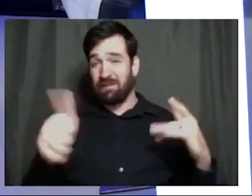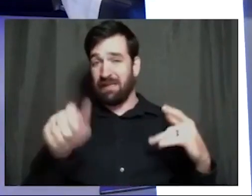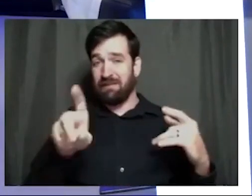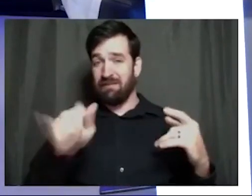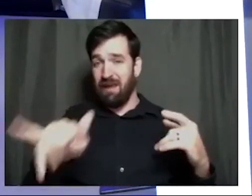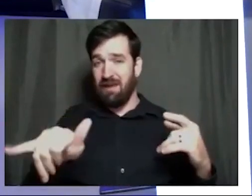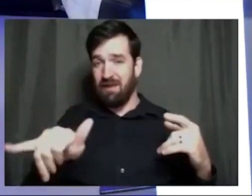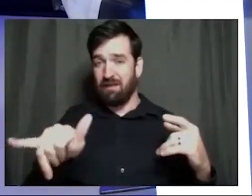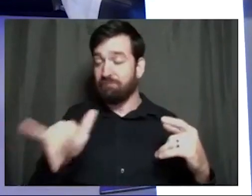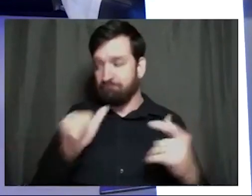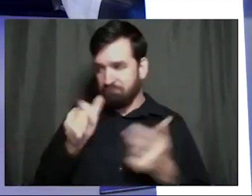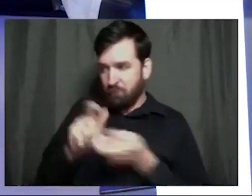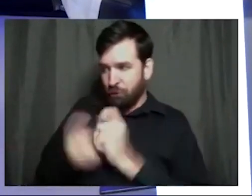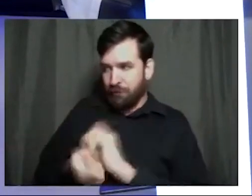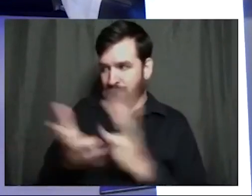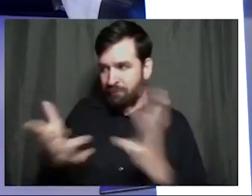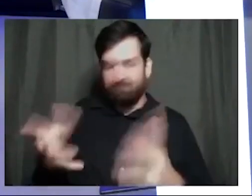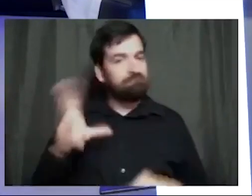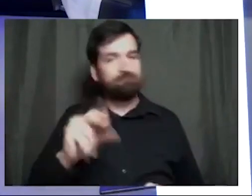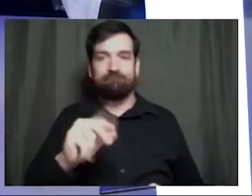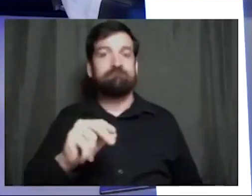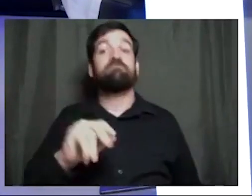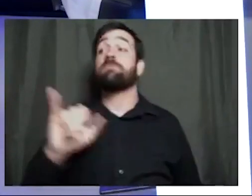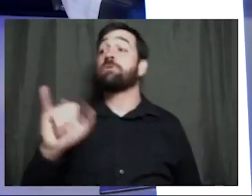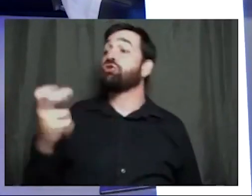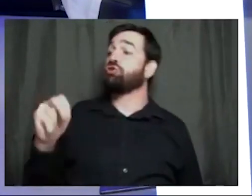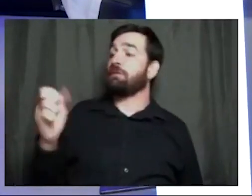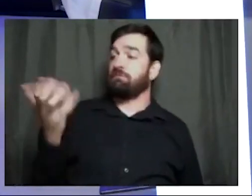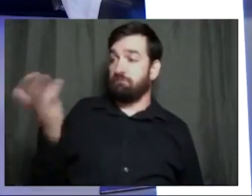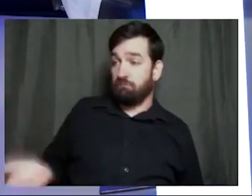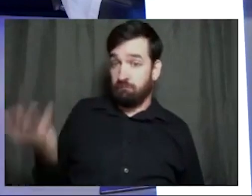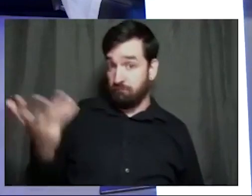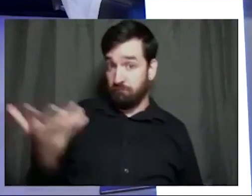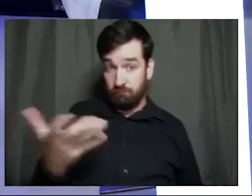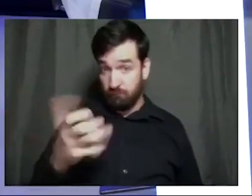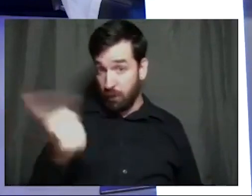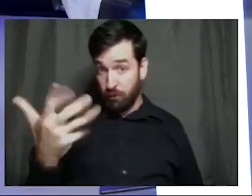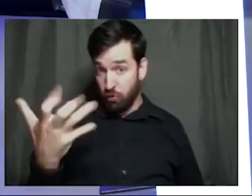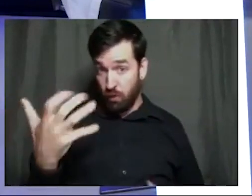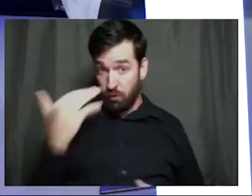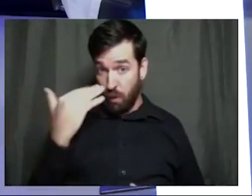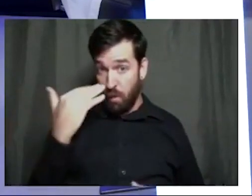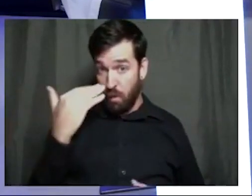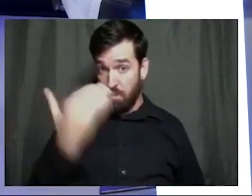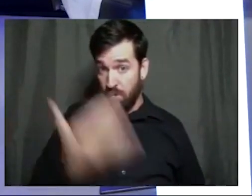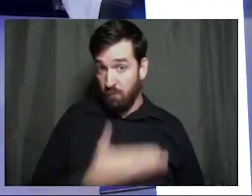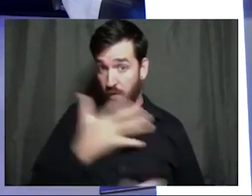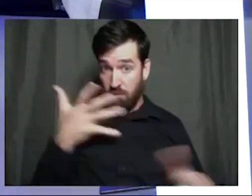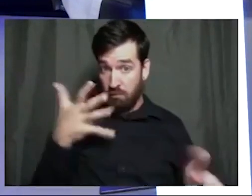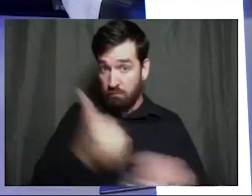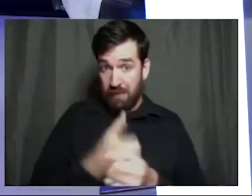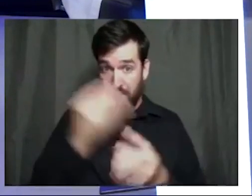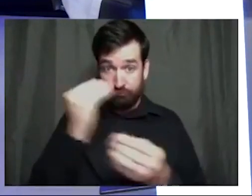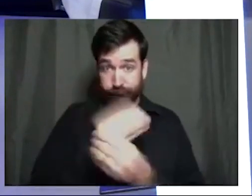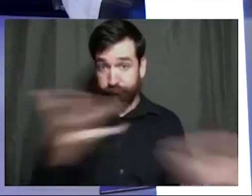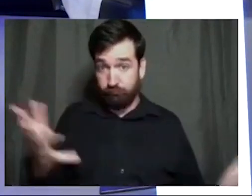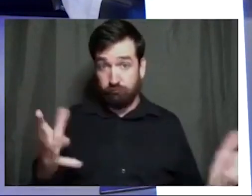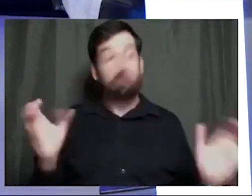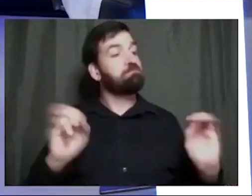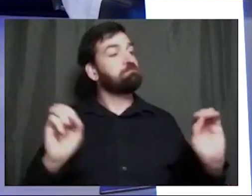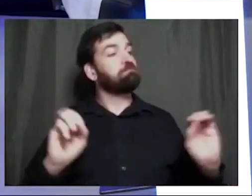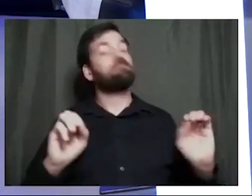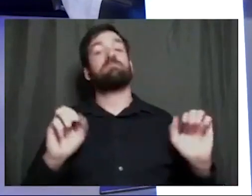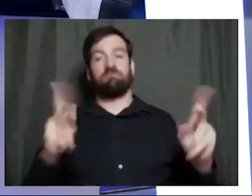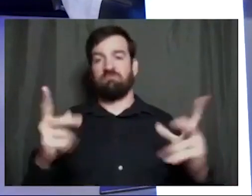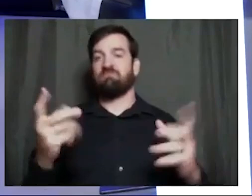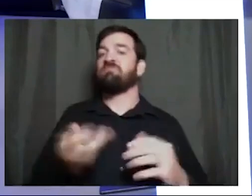Yep. I want to bring in Jenna and get to her story. Anything else you want us to know before anything else you need to update us on? I don't think so. Okay, we got some questions coming in for you.